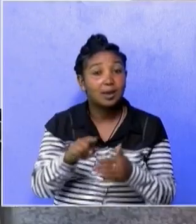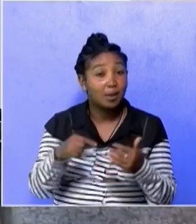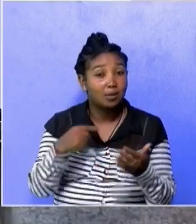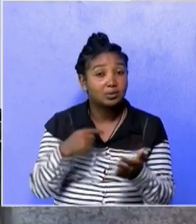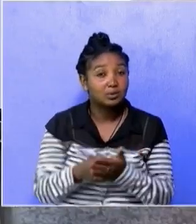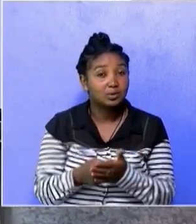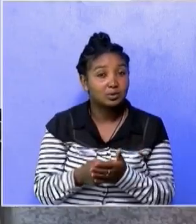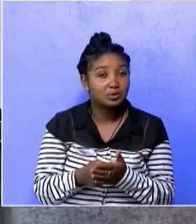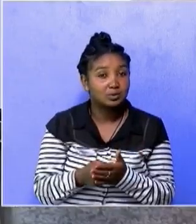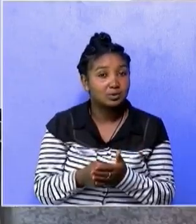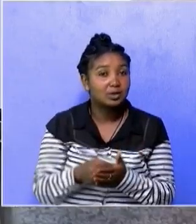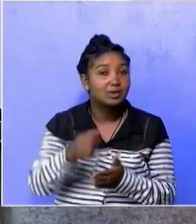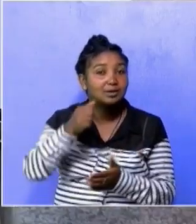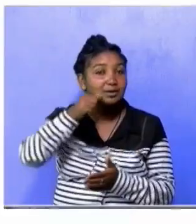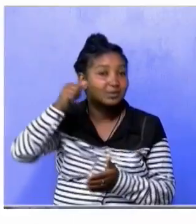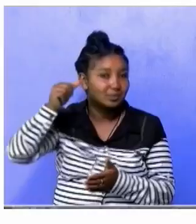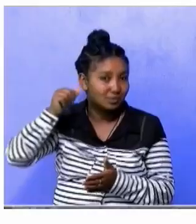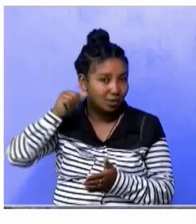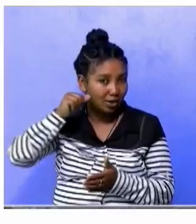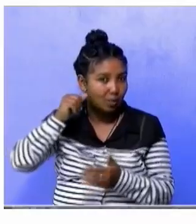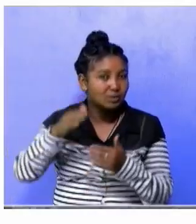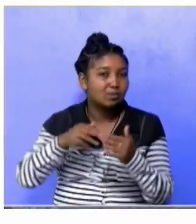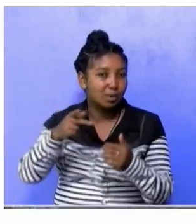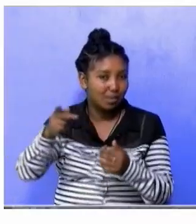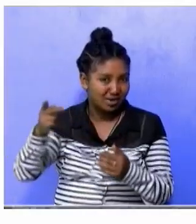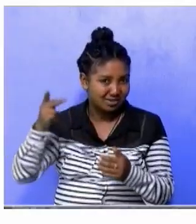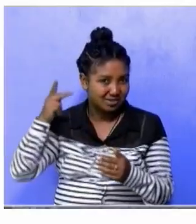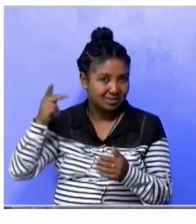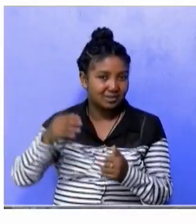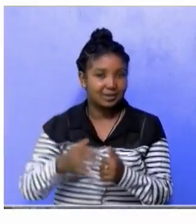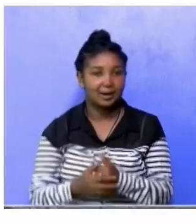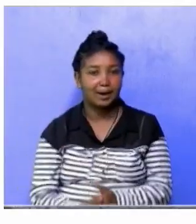is asking about simple past.